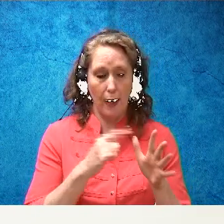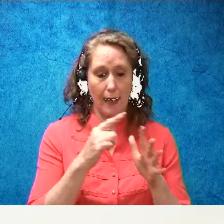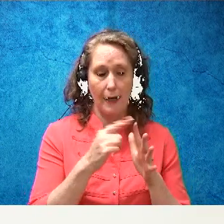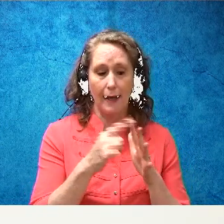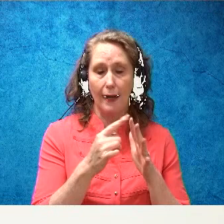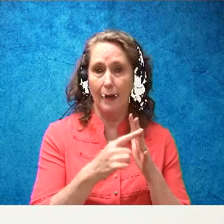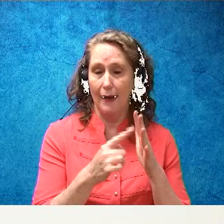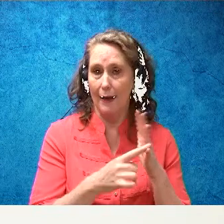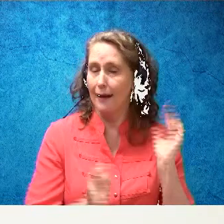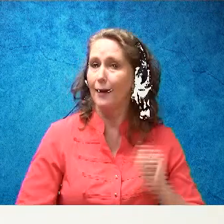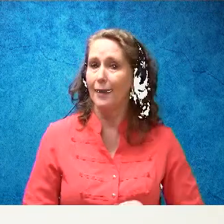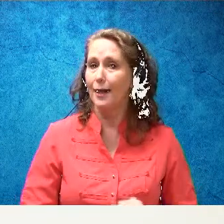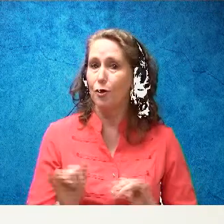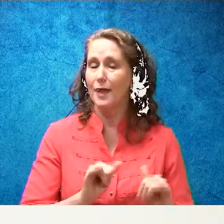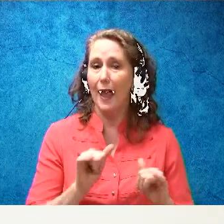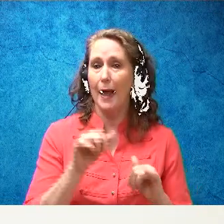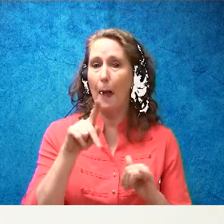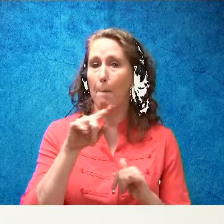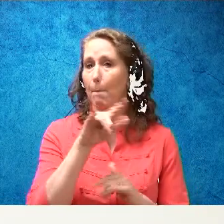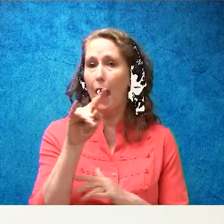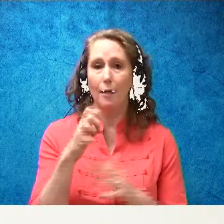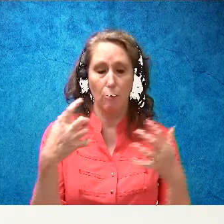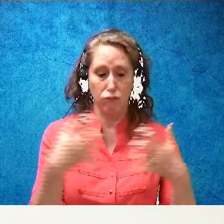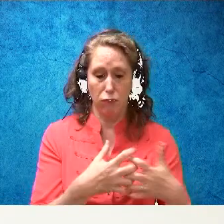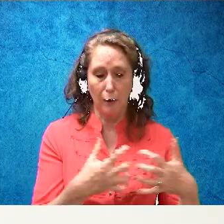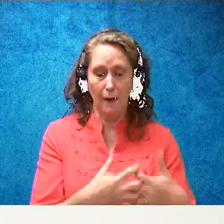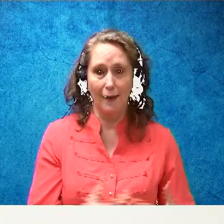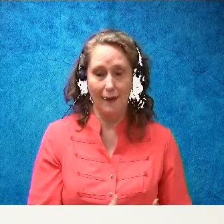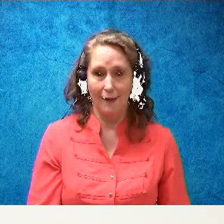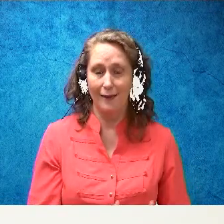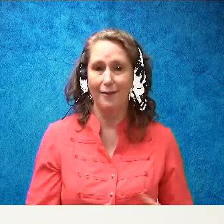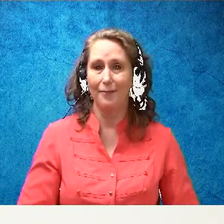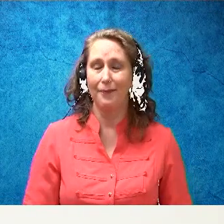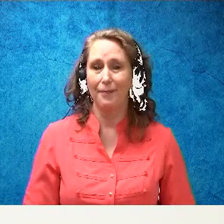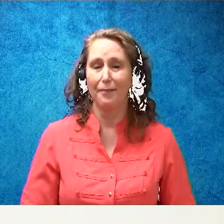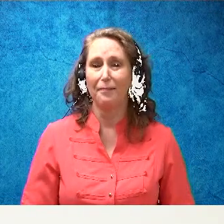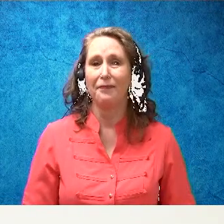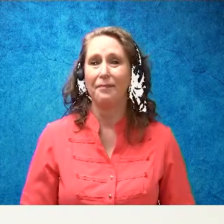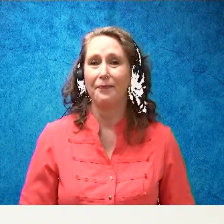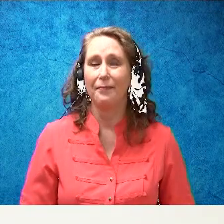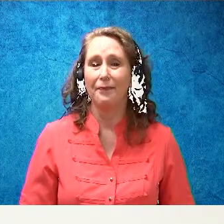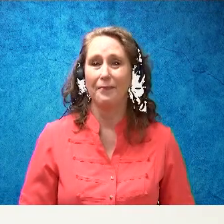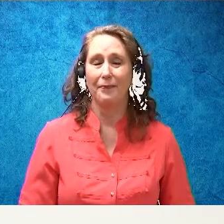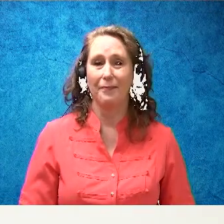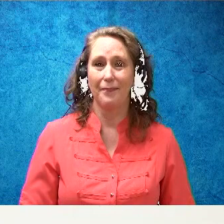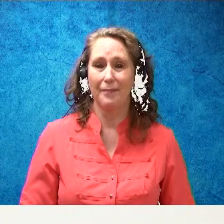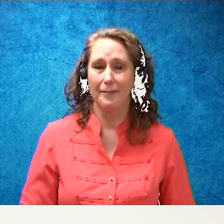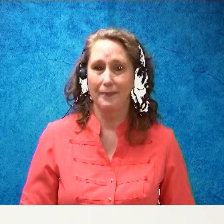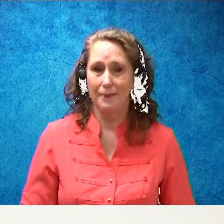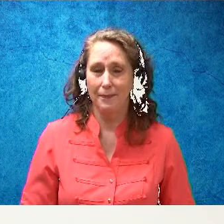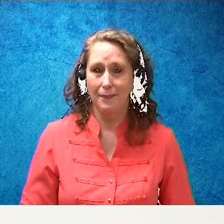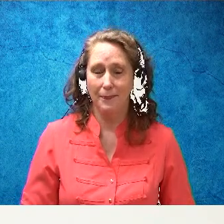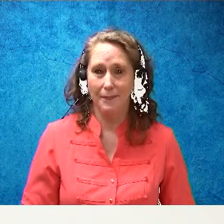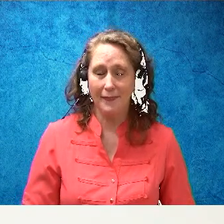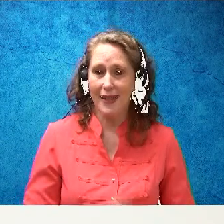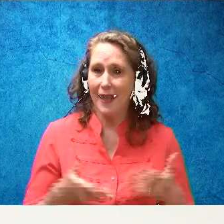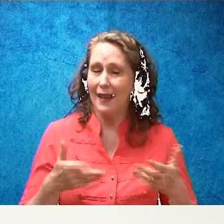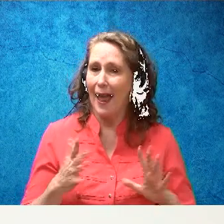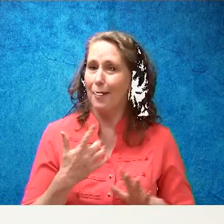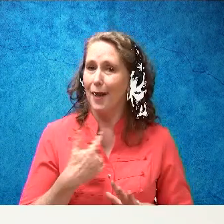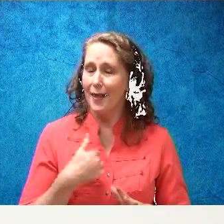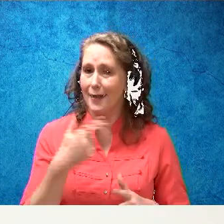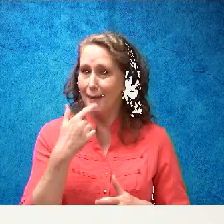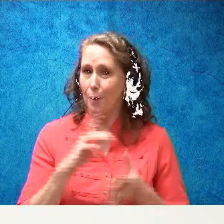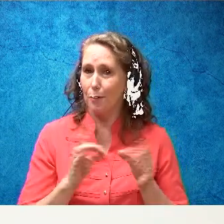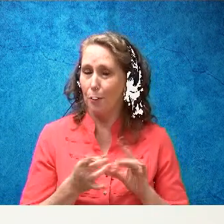said, just like a puzzle piece. All of these things fit together for us to retell our story and really